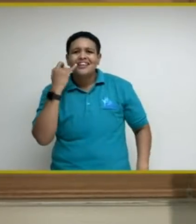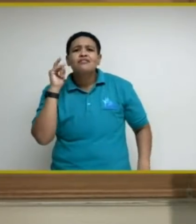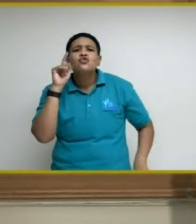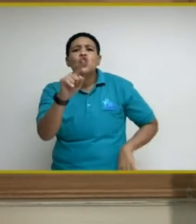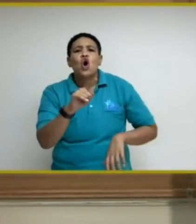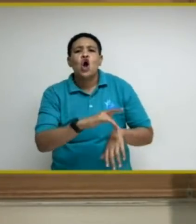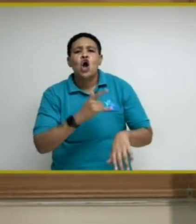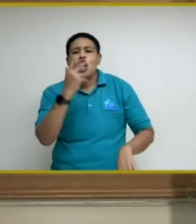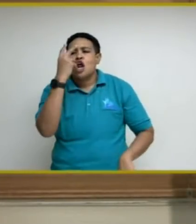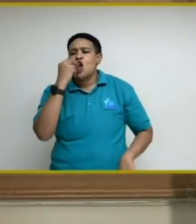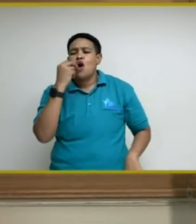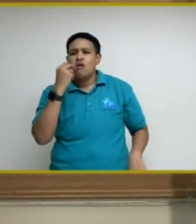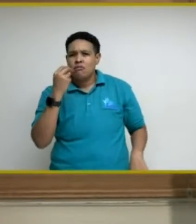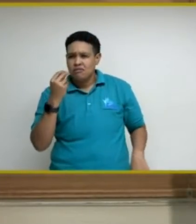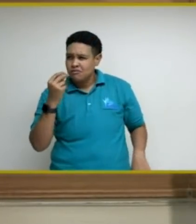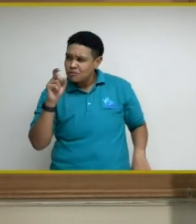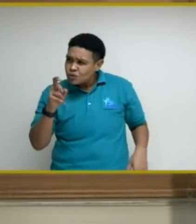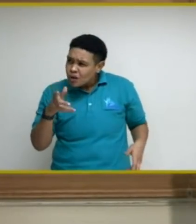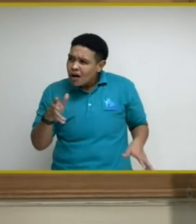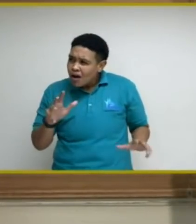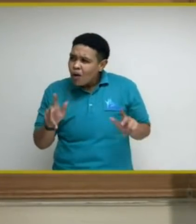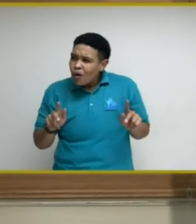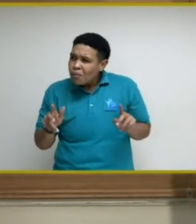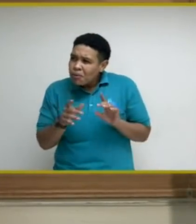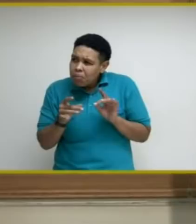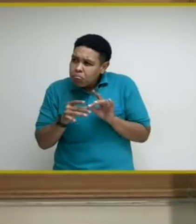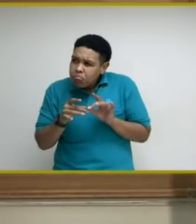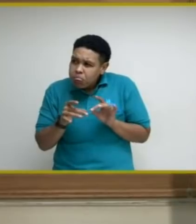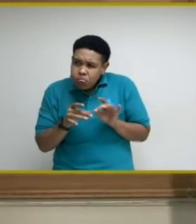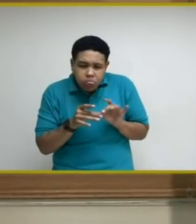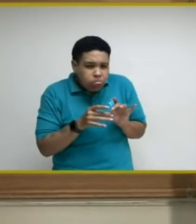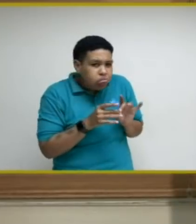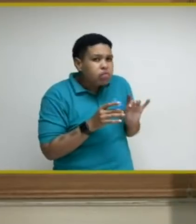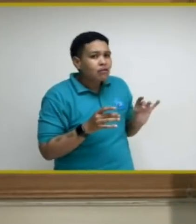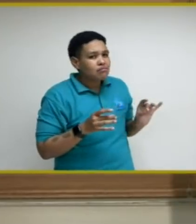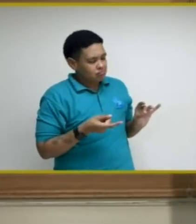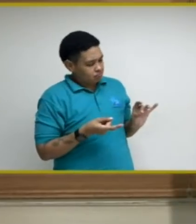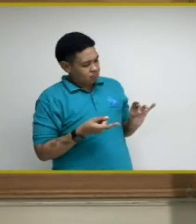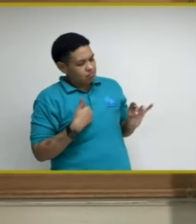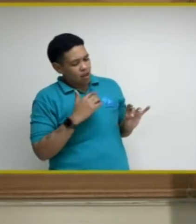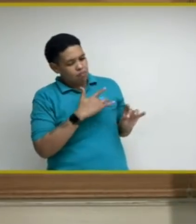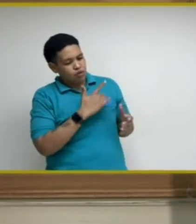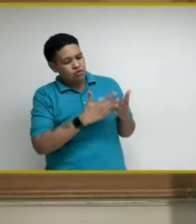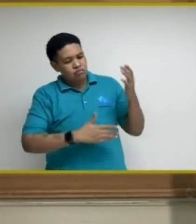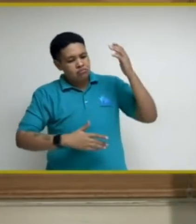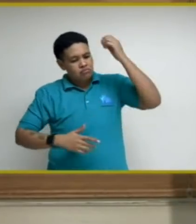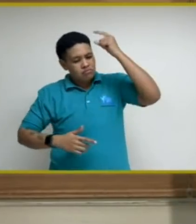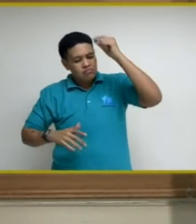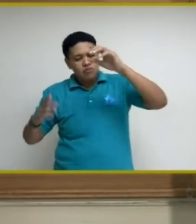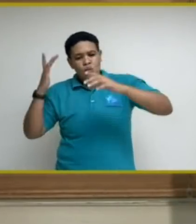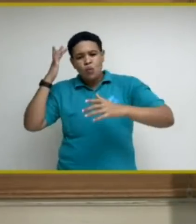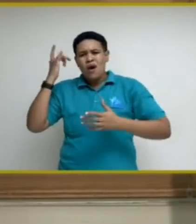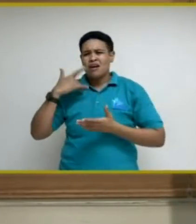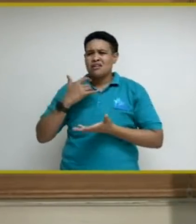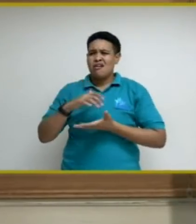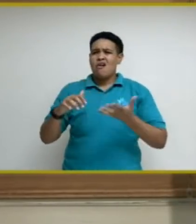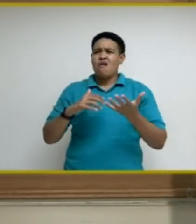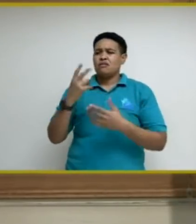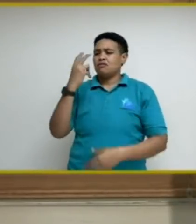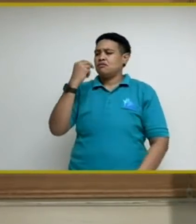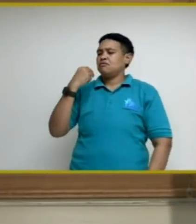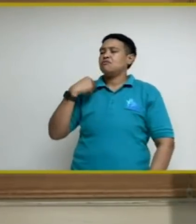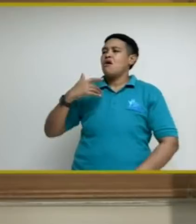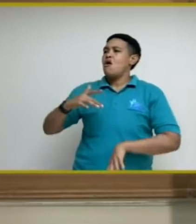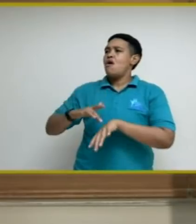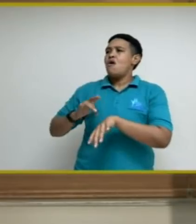And I appreciate and understand why some would be confused or